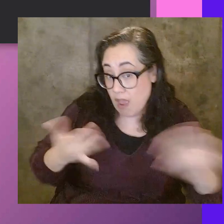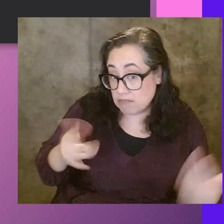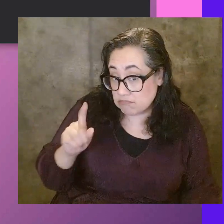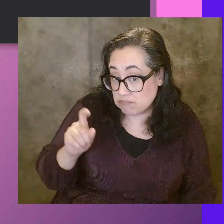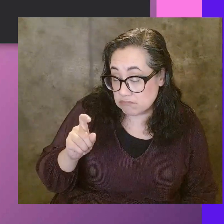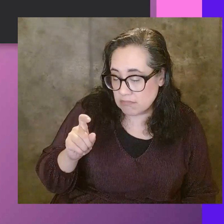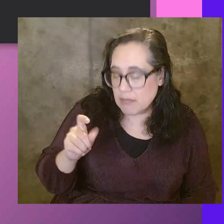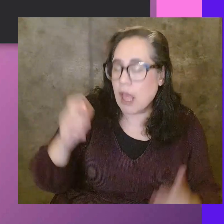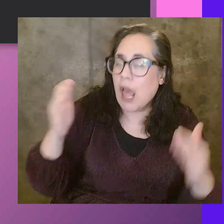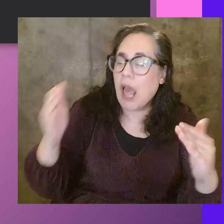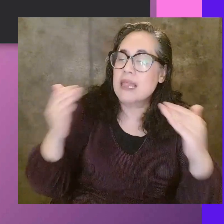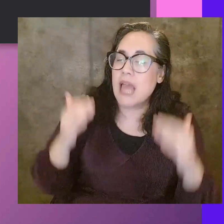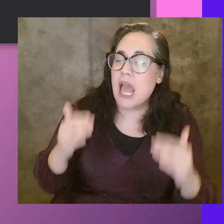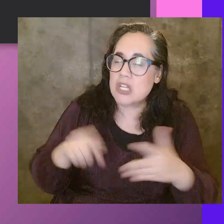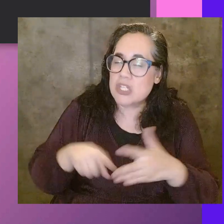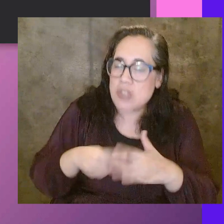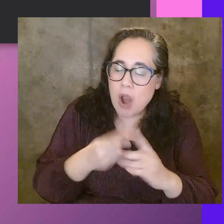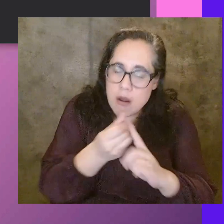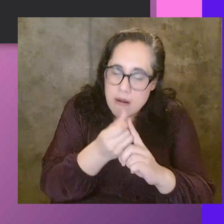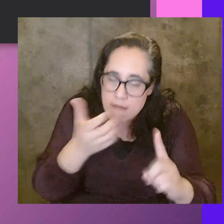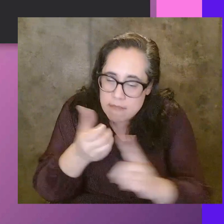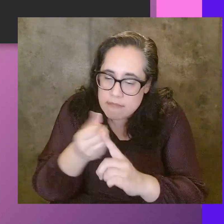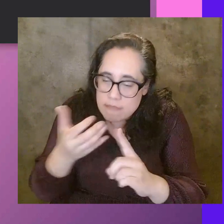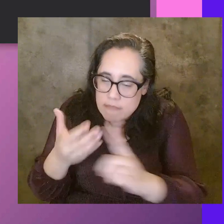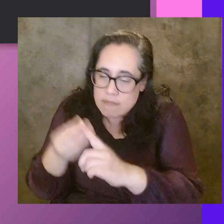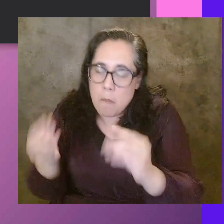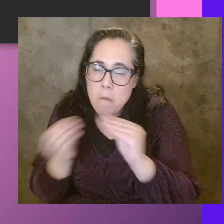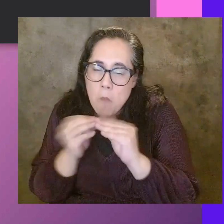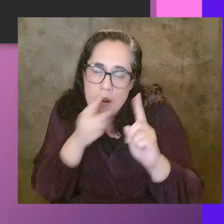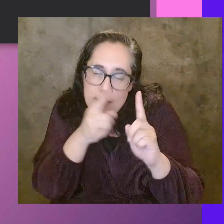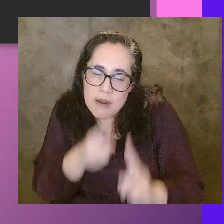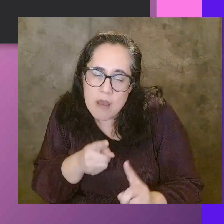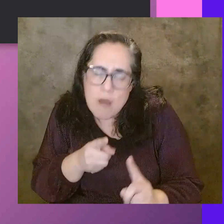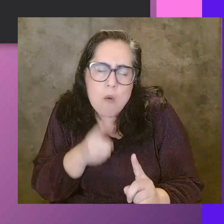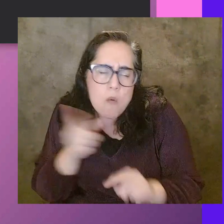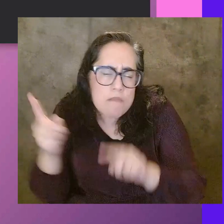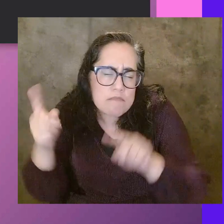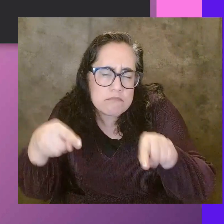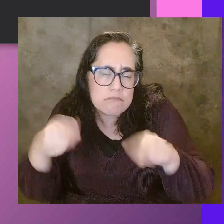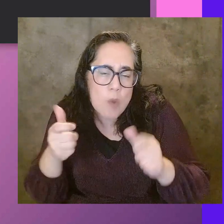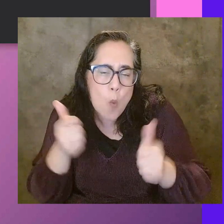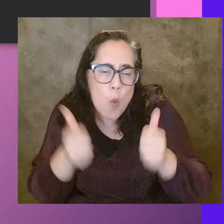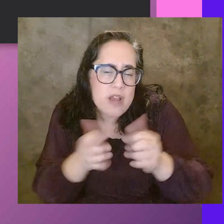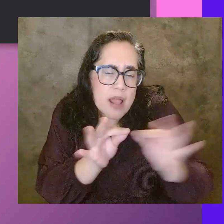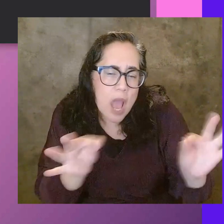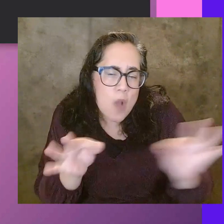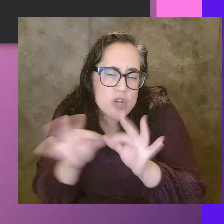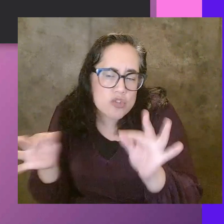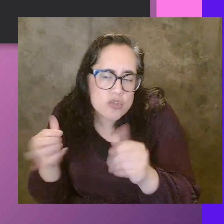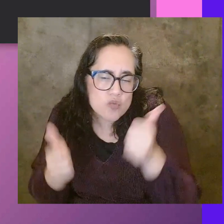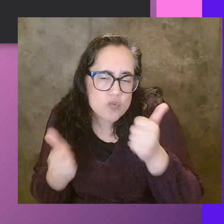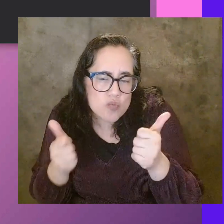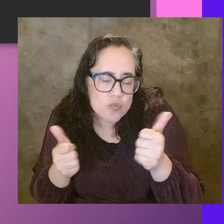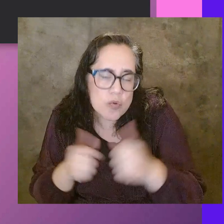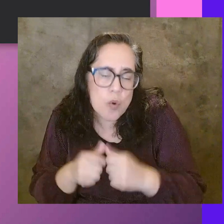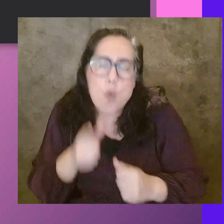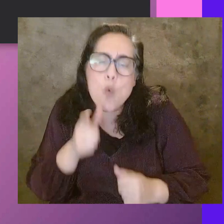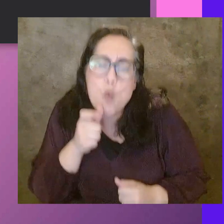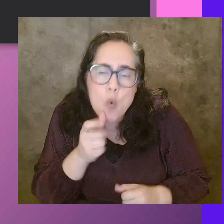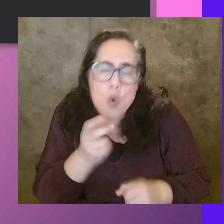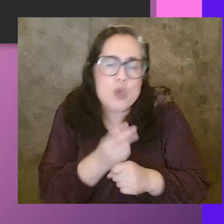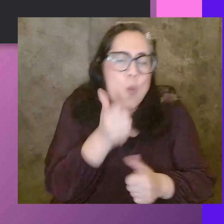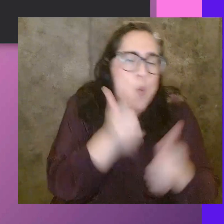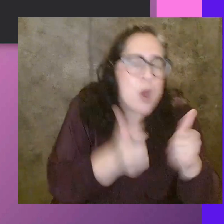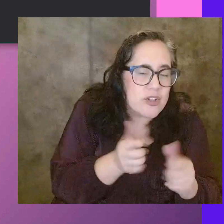in the details. Who will be attending? Which languages will be used? Who is using which language?